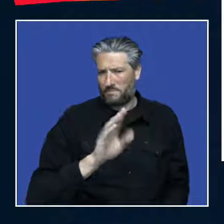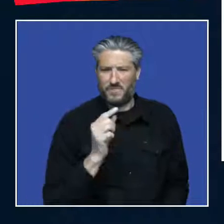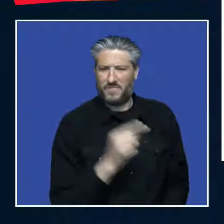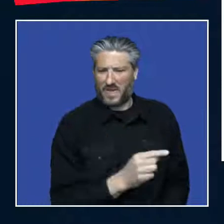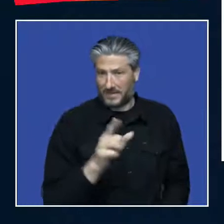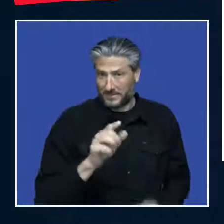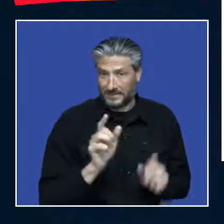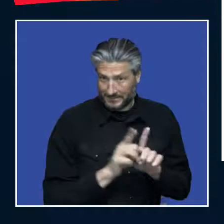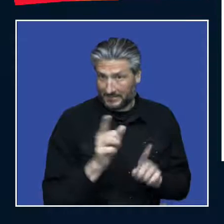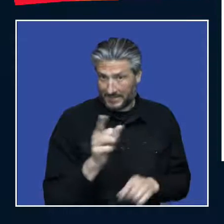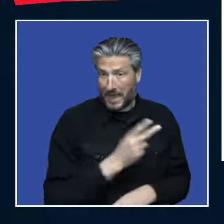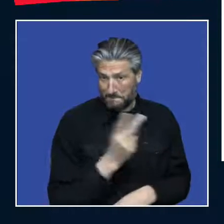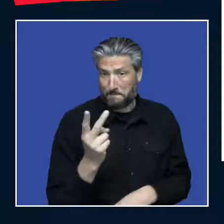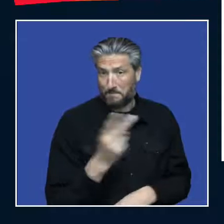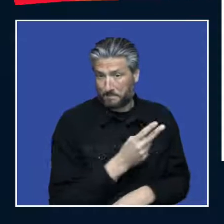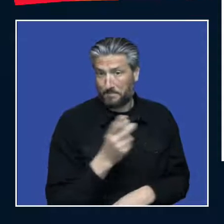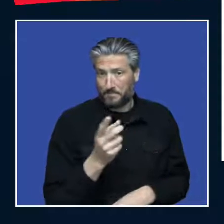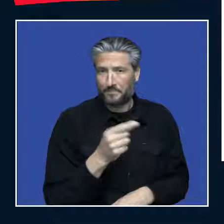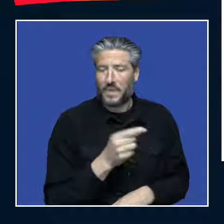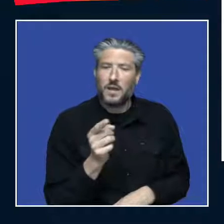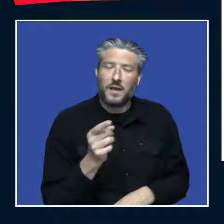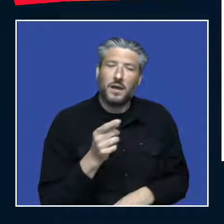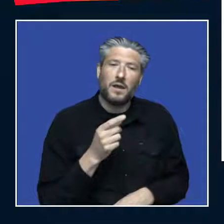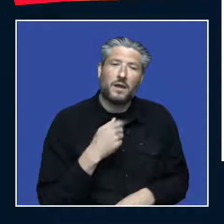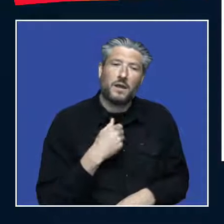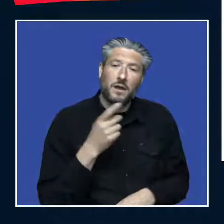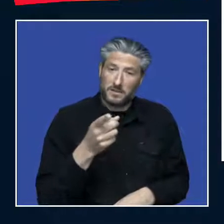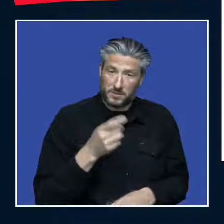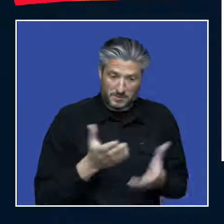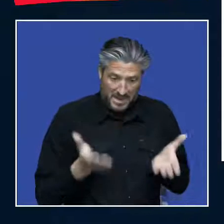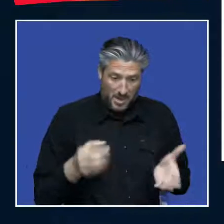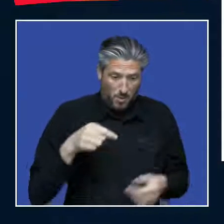dot, because then it will search in the folder where I am now.